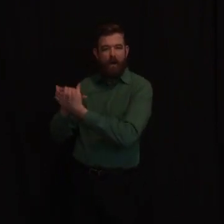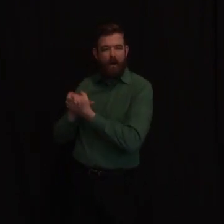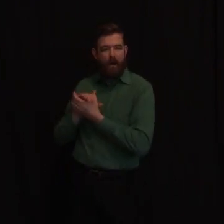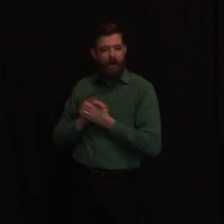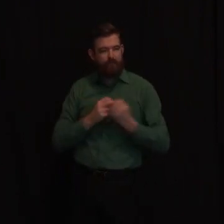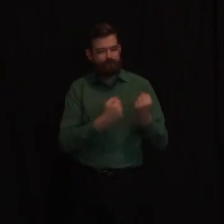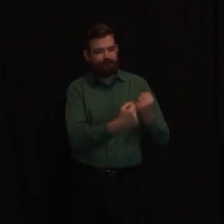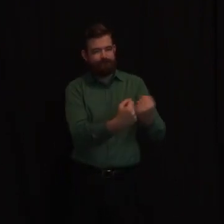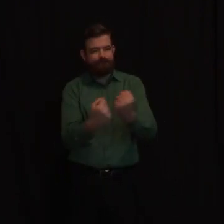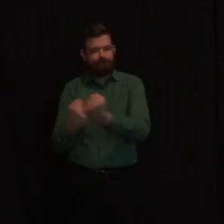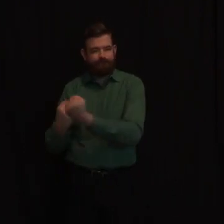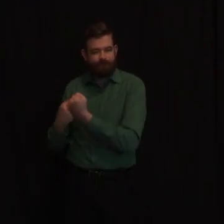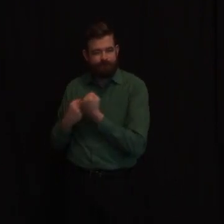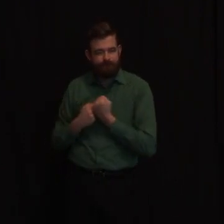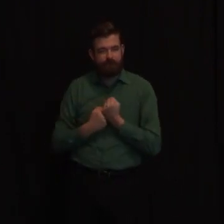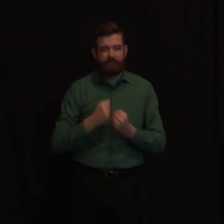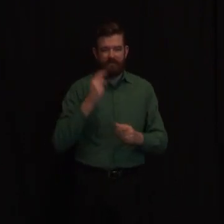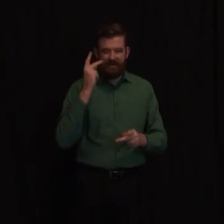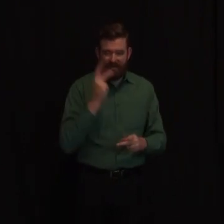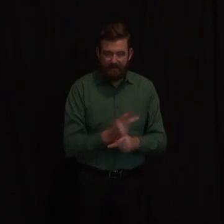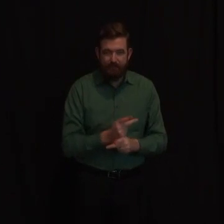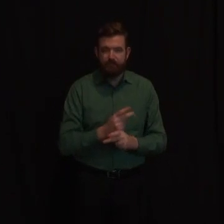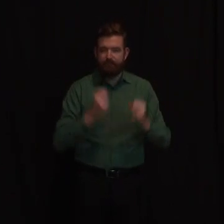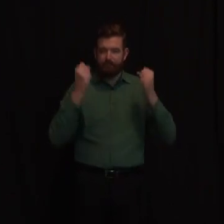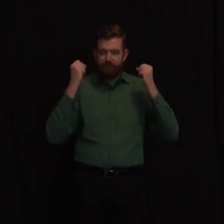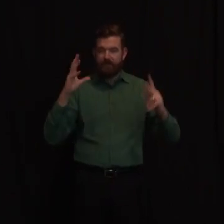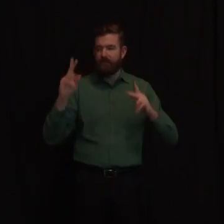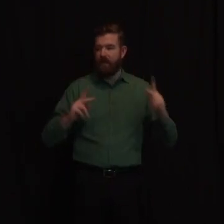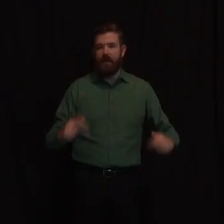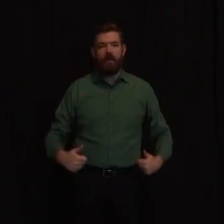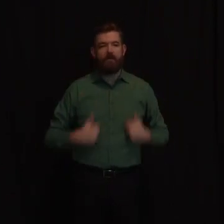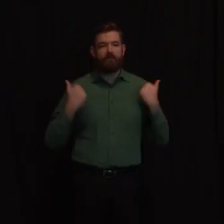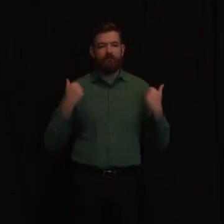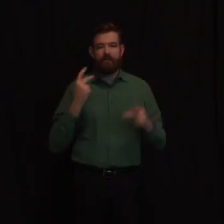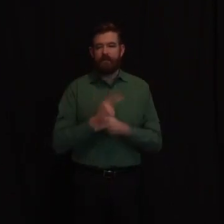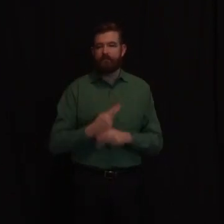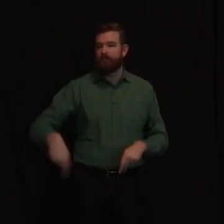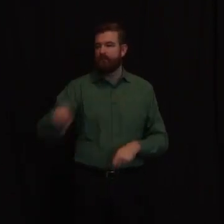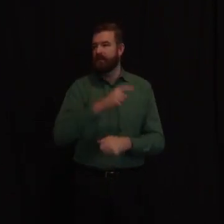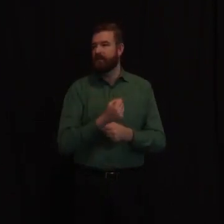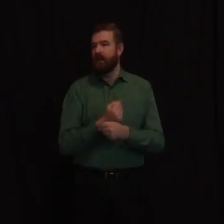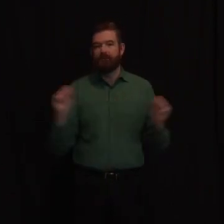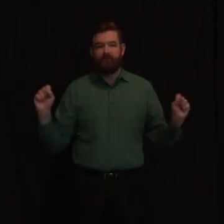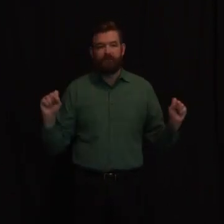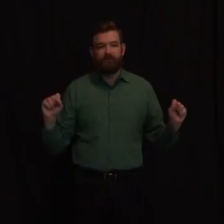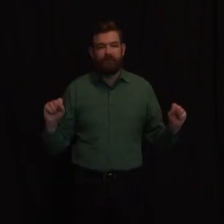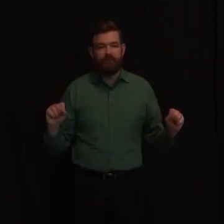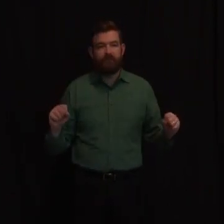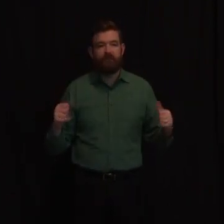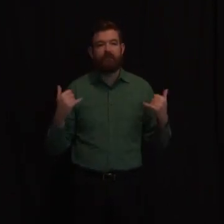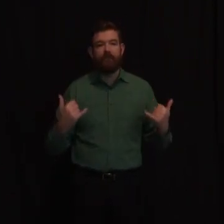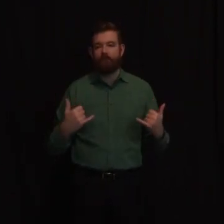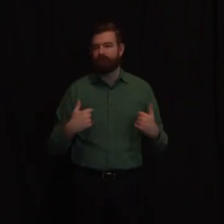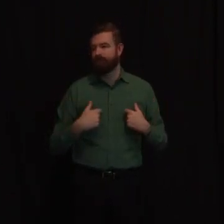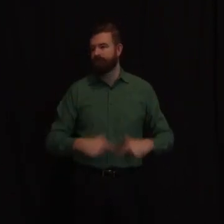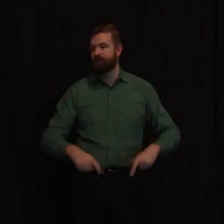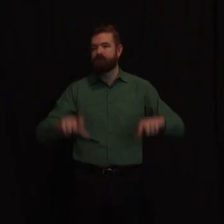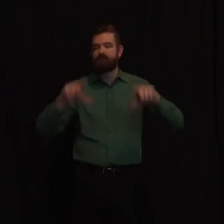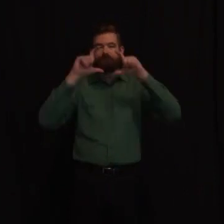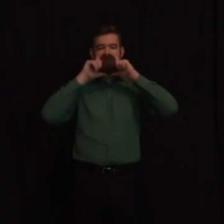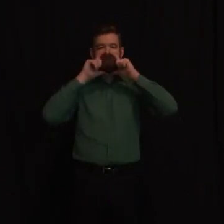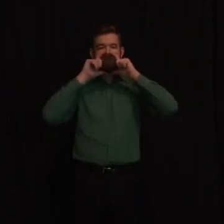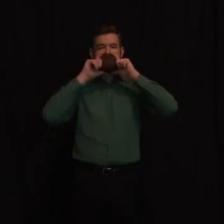to keep as many of us in this state safe, and we'll continue to do that. So as I put my mask back on, Judy would be upset with me if I didn't before